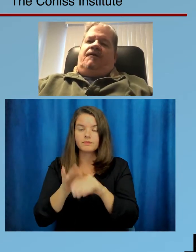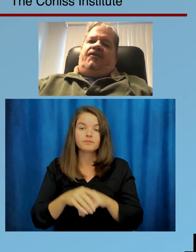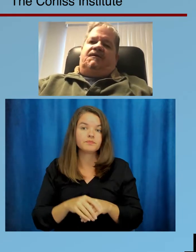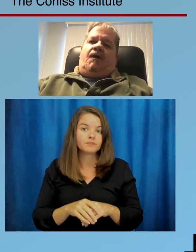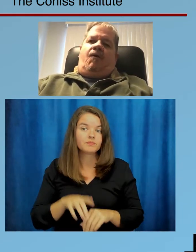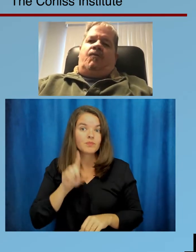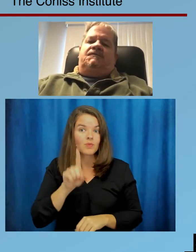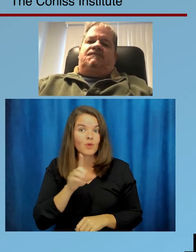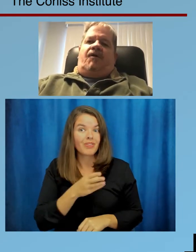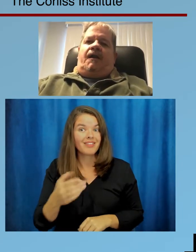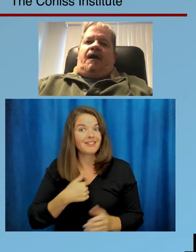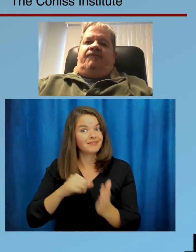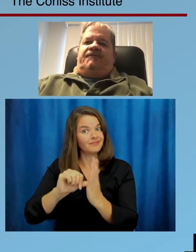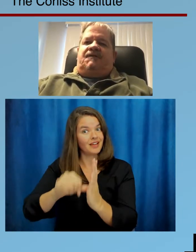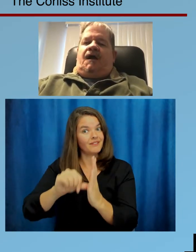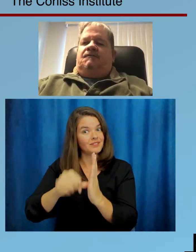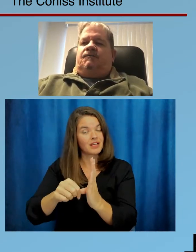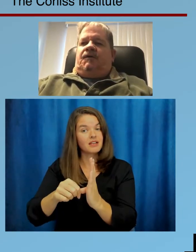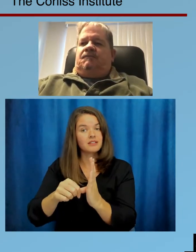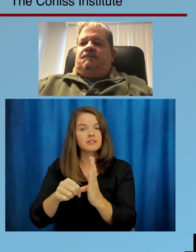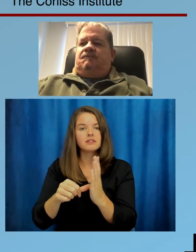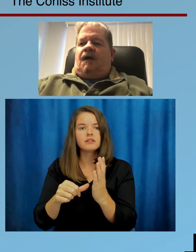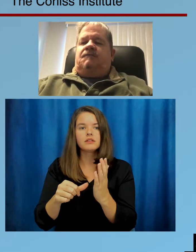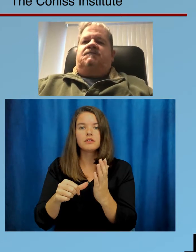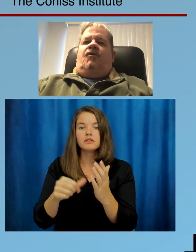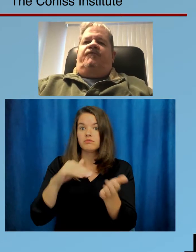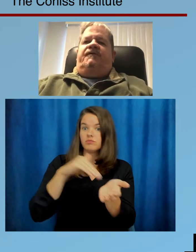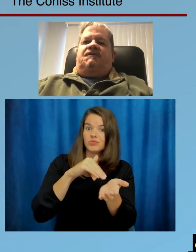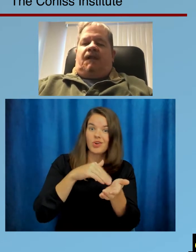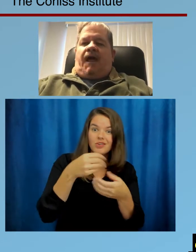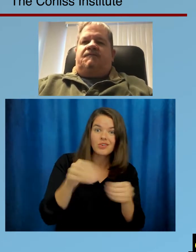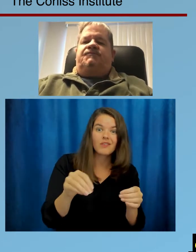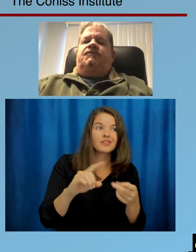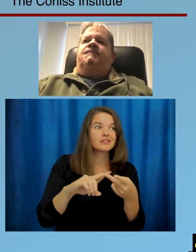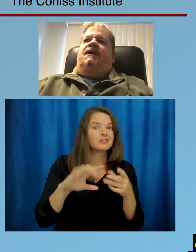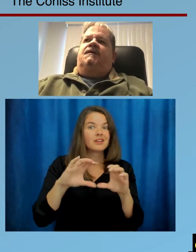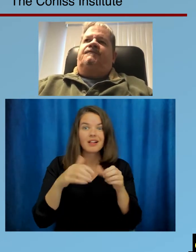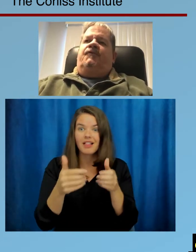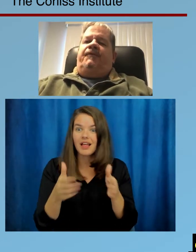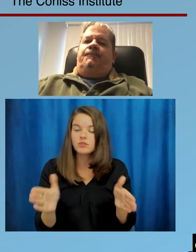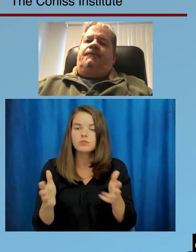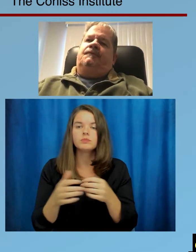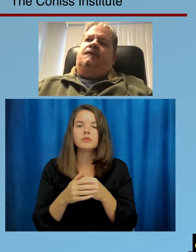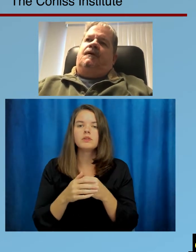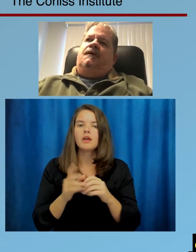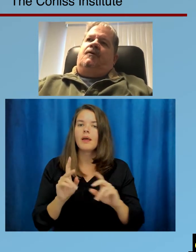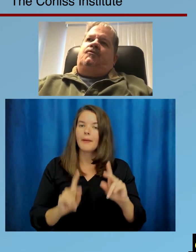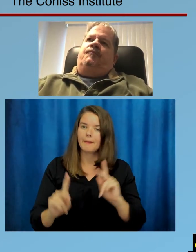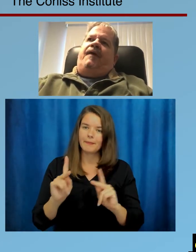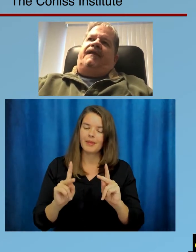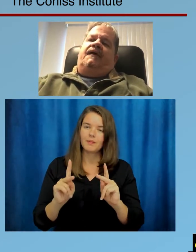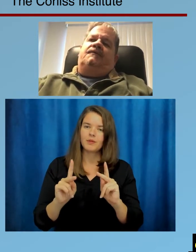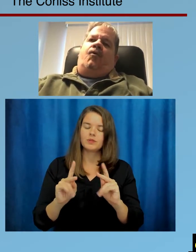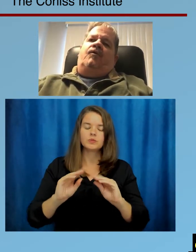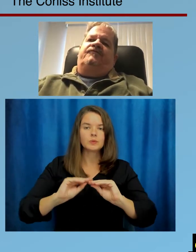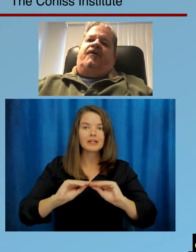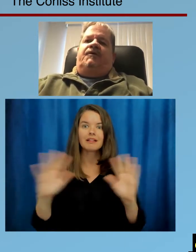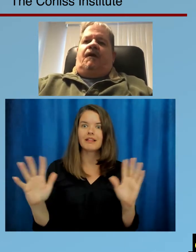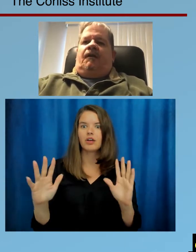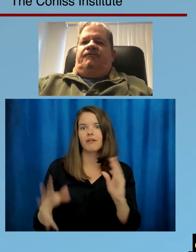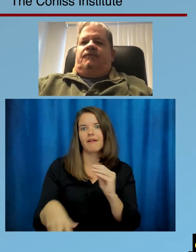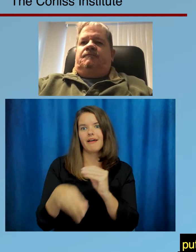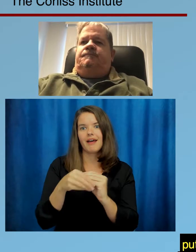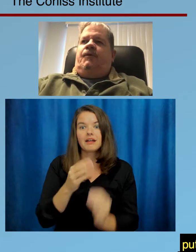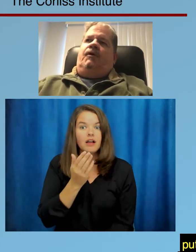So one of the things I always try to emphasize with doctor's office classrooms is for people to make their door